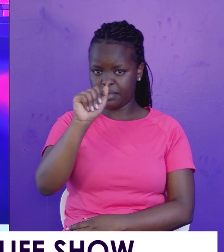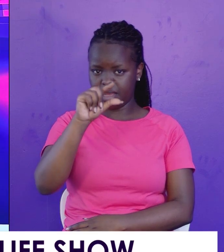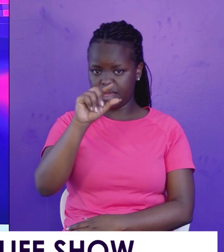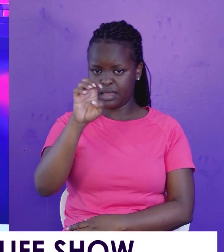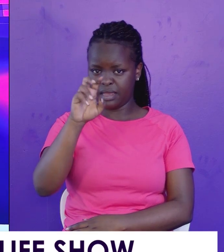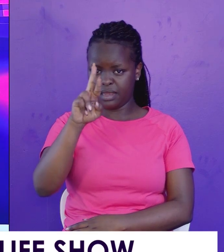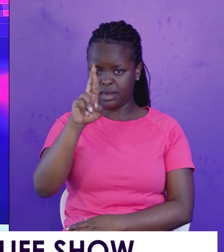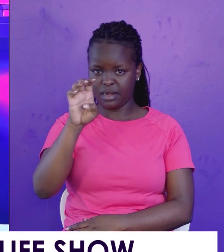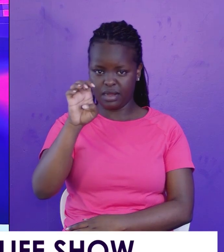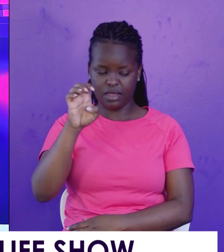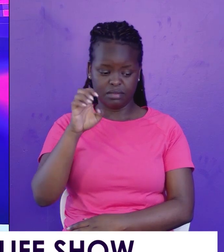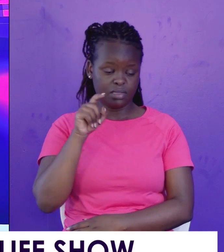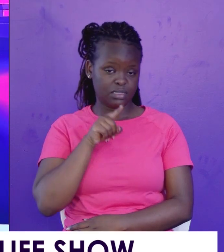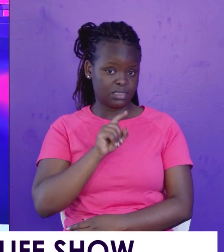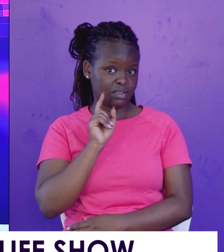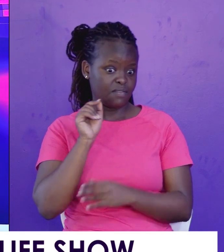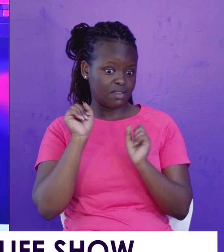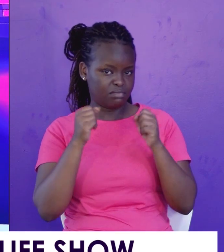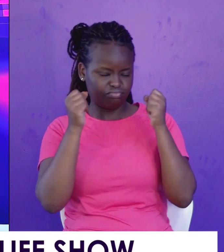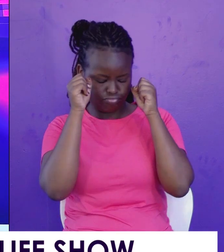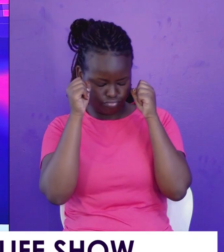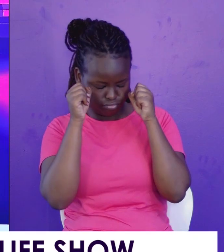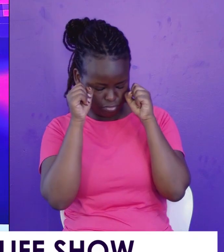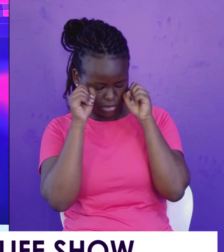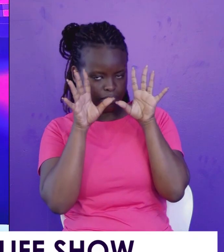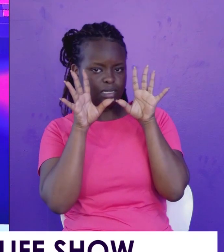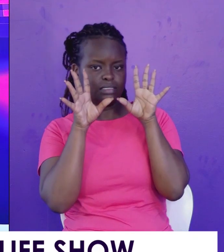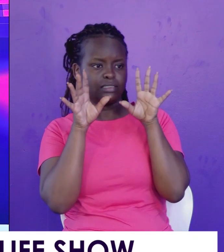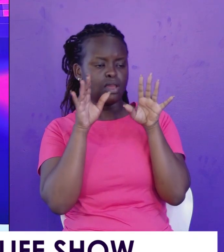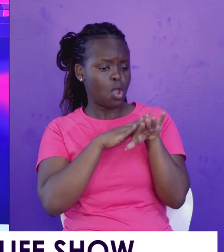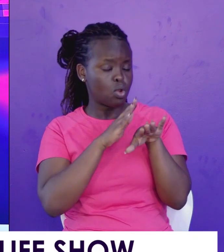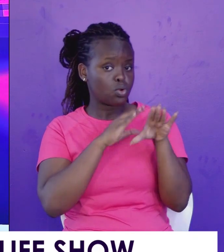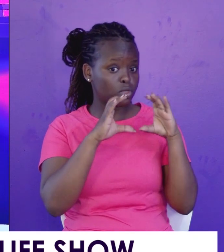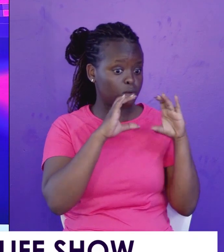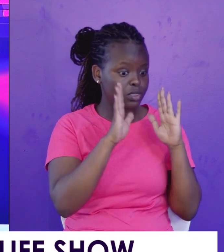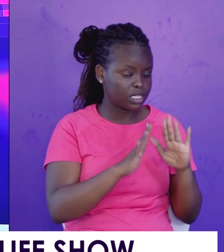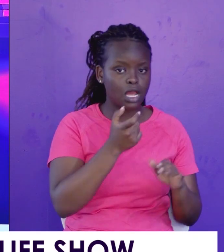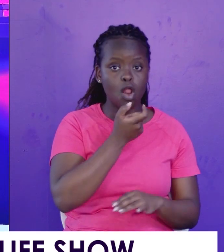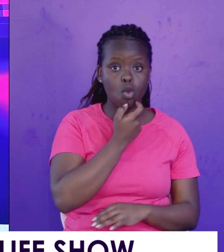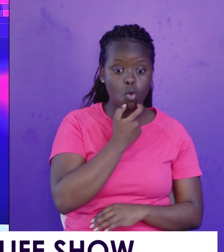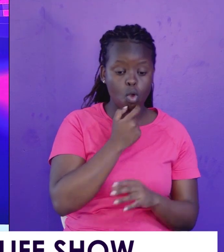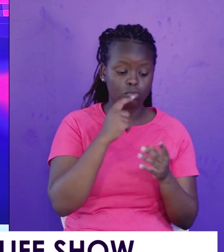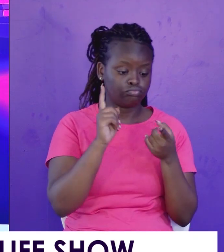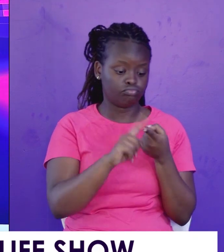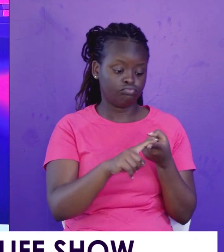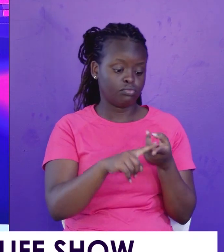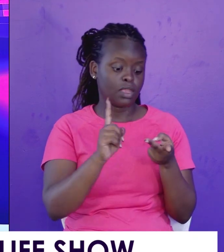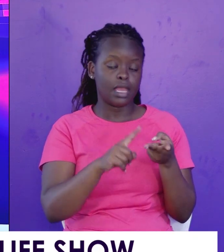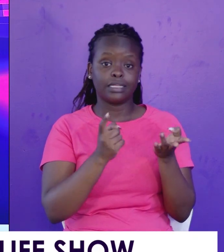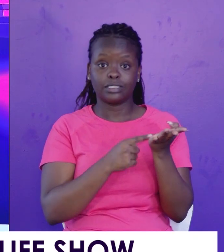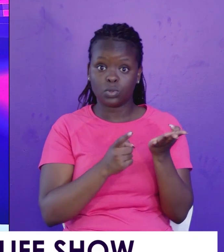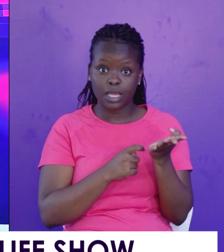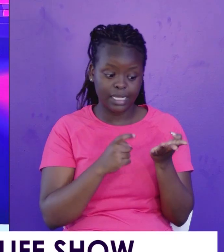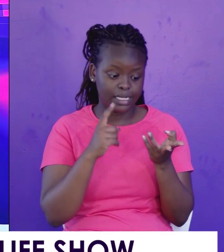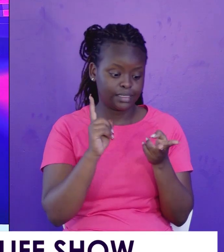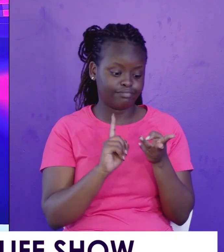Yes. Patrick Lumumba is a very good communicator in Luo, really? Swahili, and English too. And he's